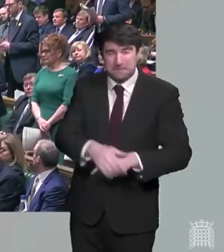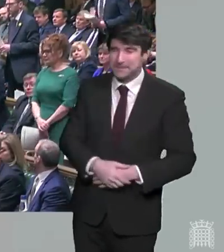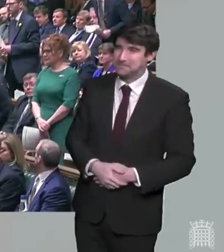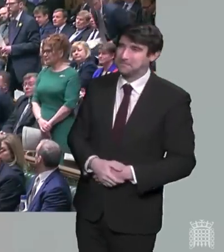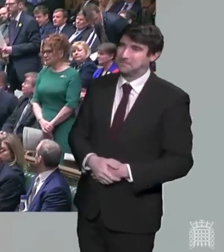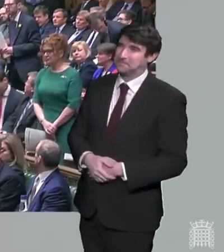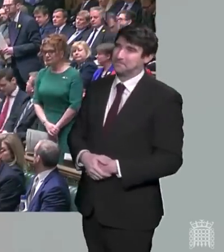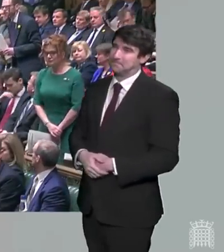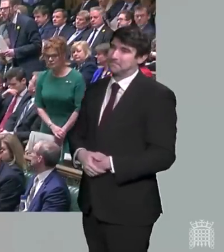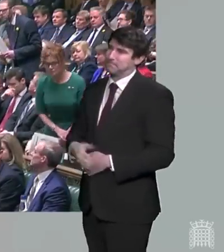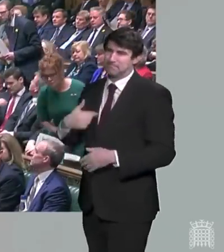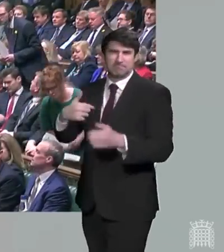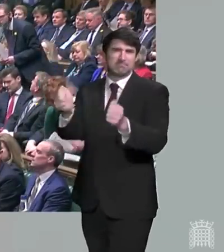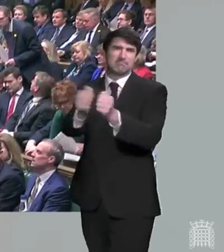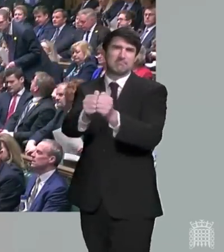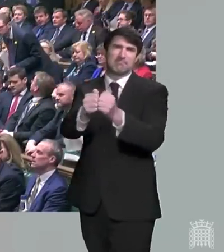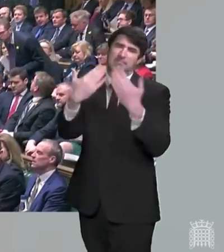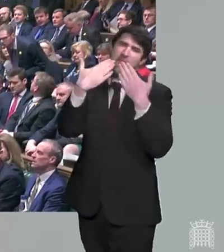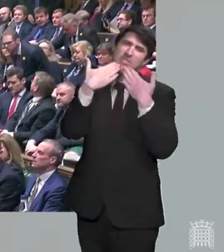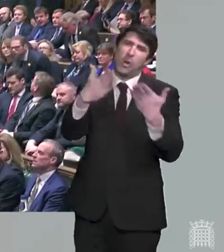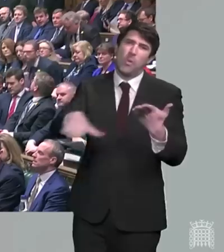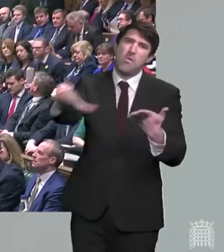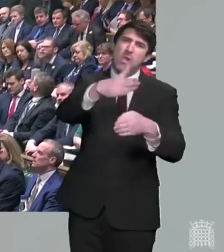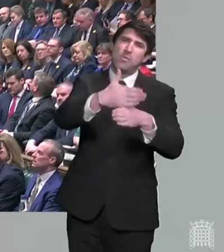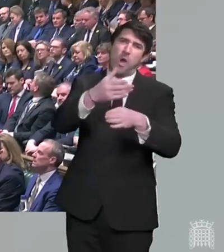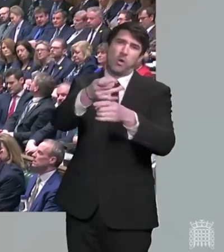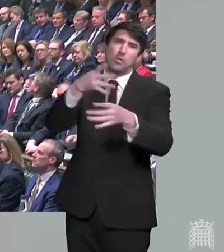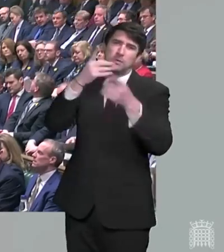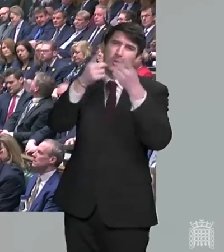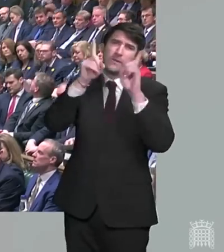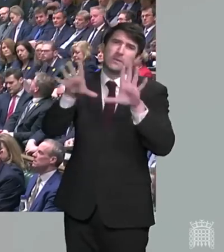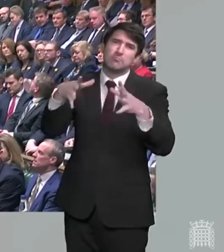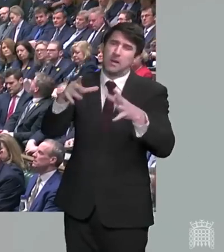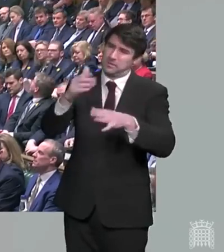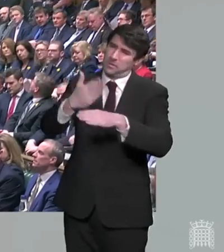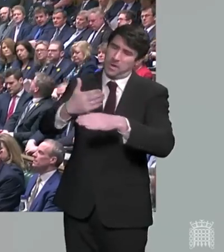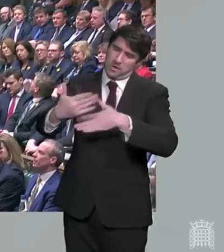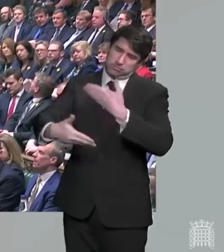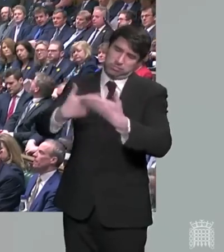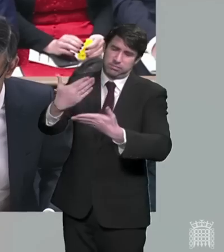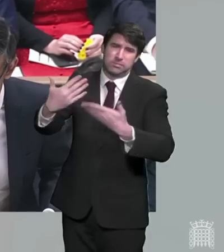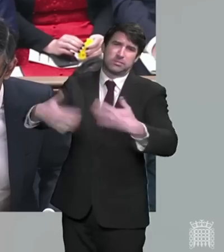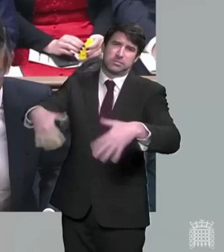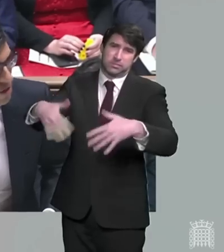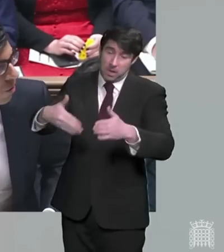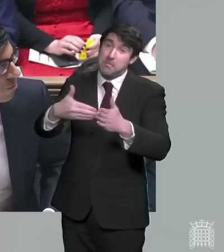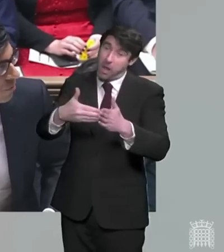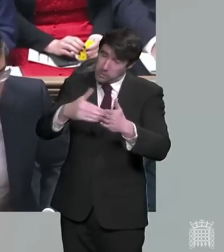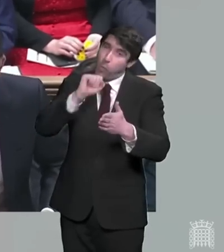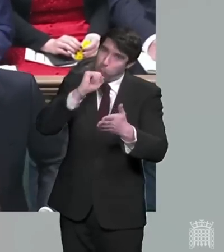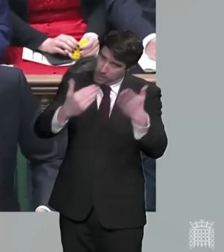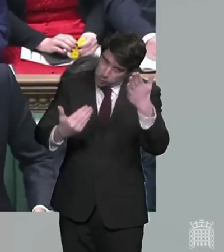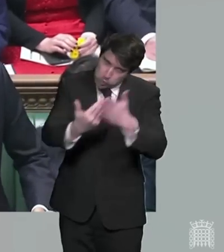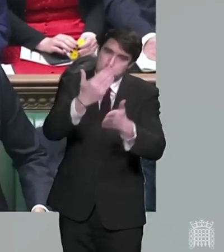in thanking everyone at Nottingham University Hospitals Trust for their fantastic work, and I can confirm that we are committed to a new